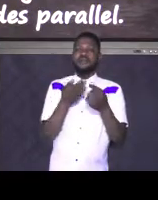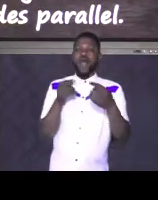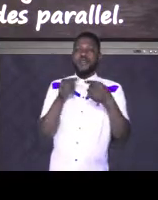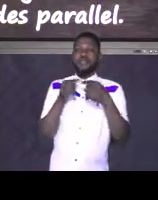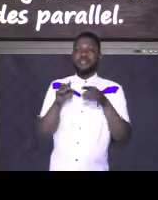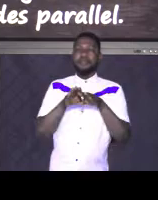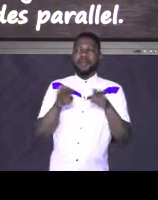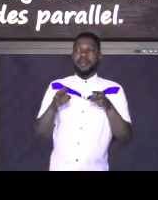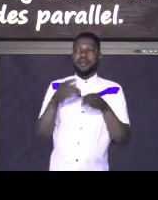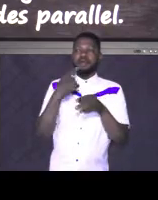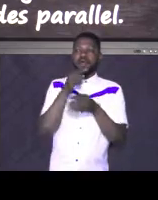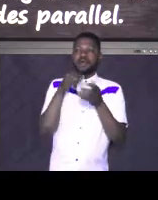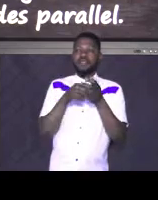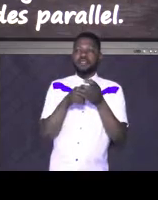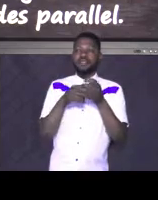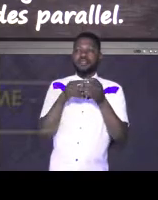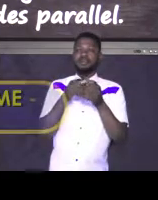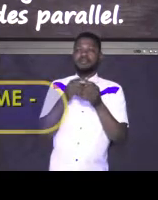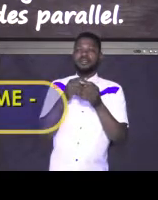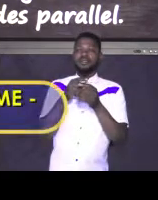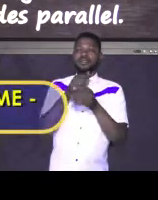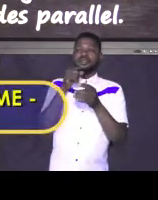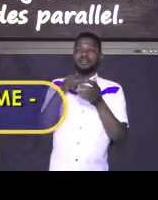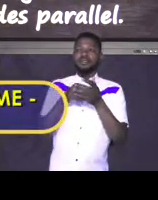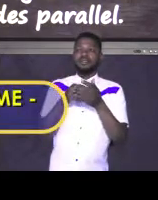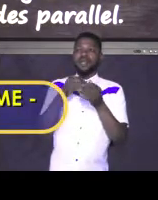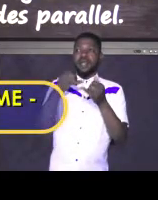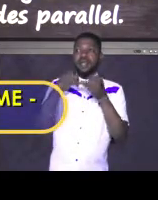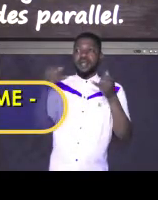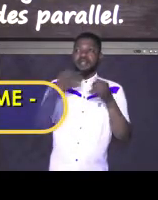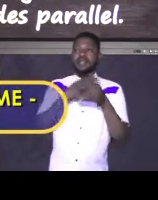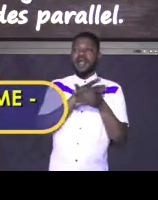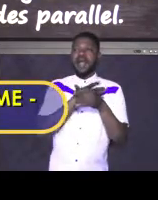sides parallel. For this particular trapezoid, this line